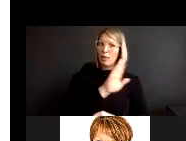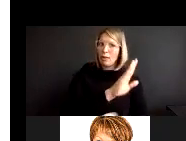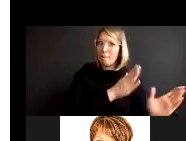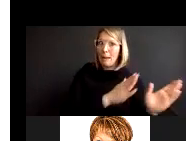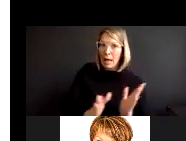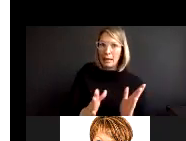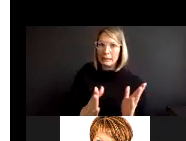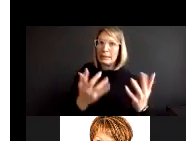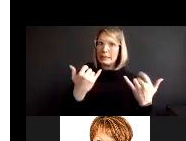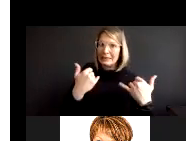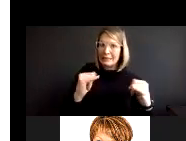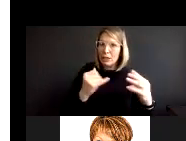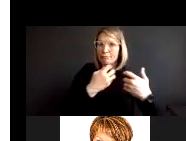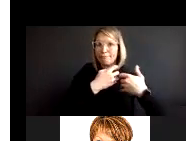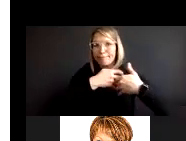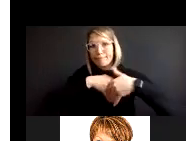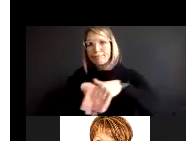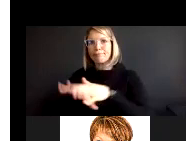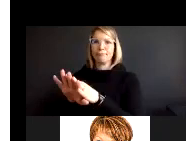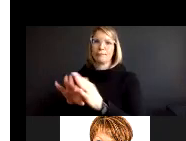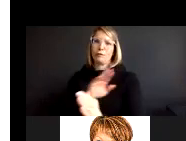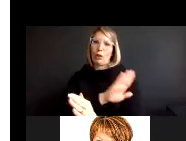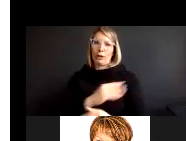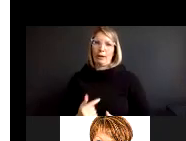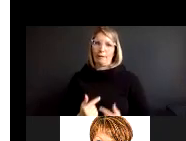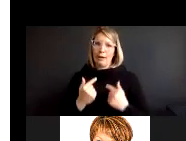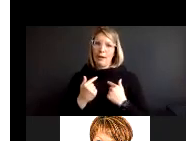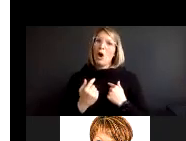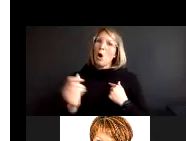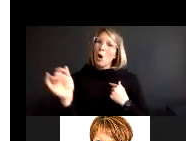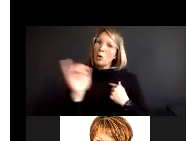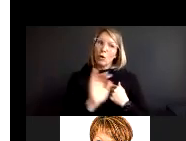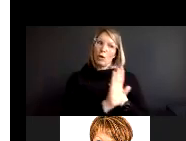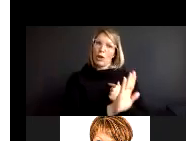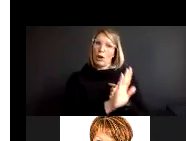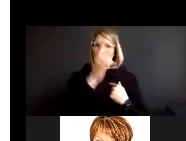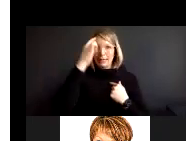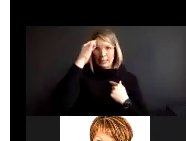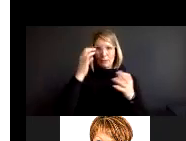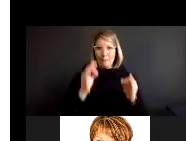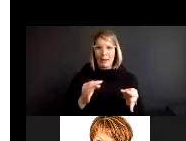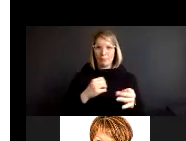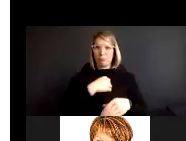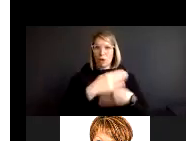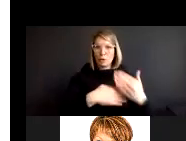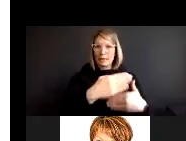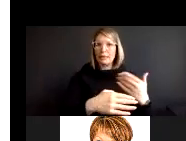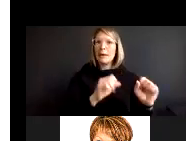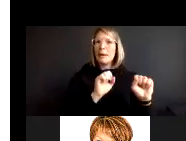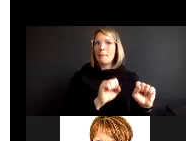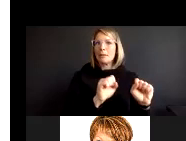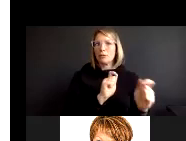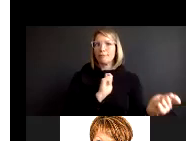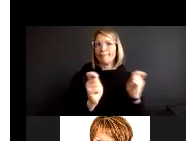that, and we'll touch on this more, that capacity can change. So, that review process really does provide